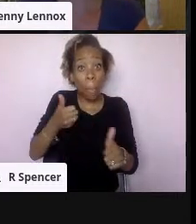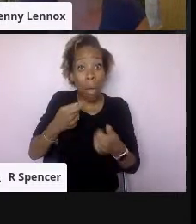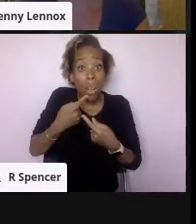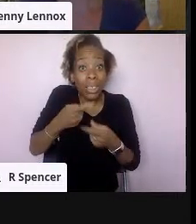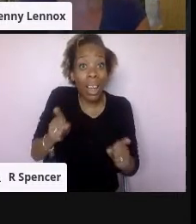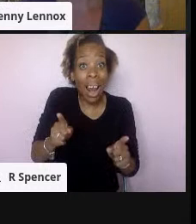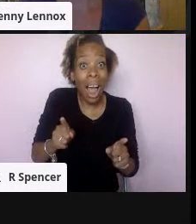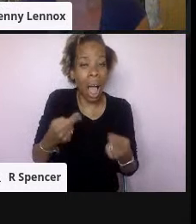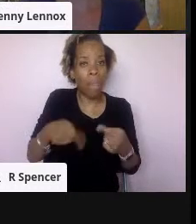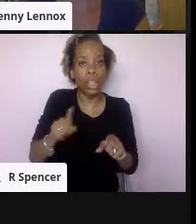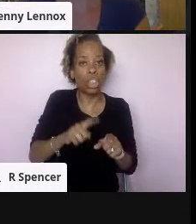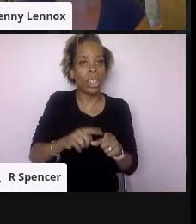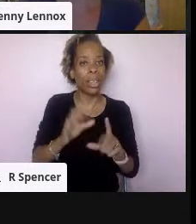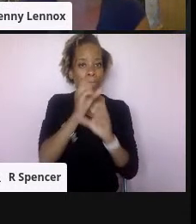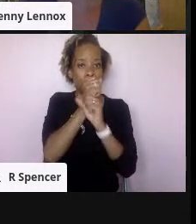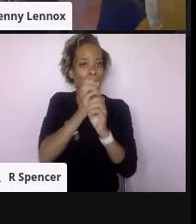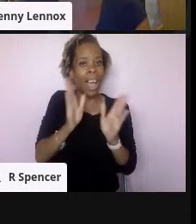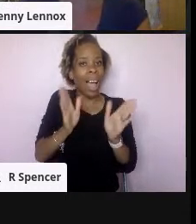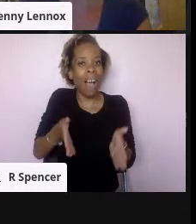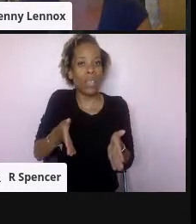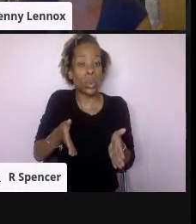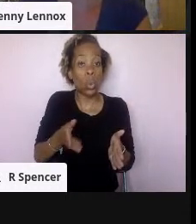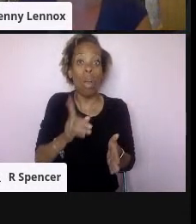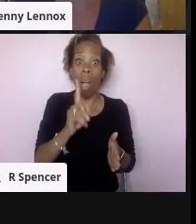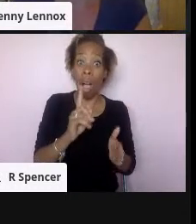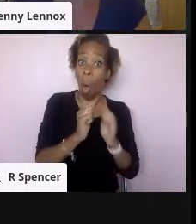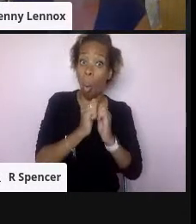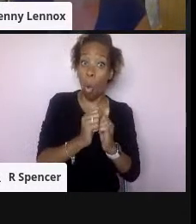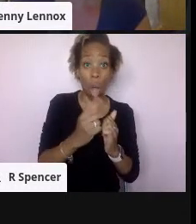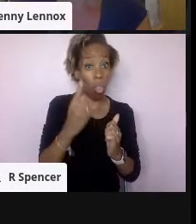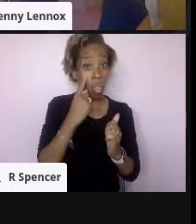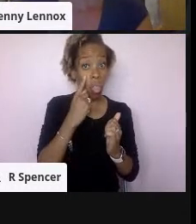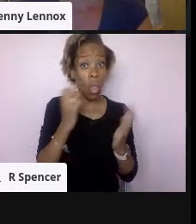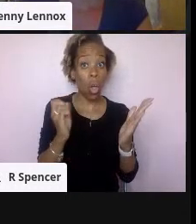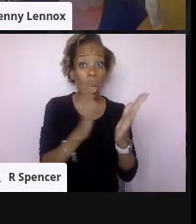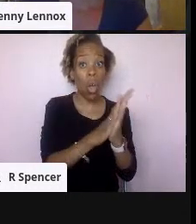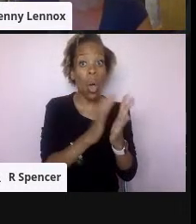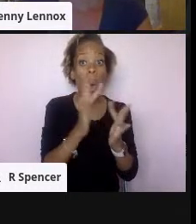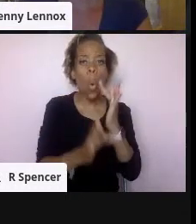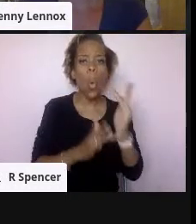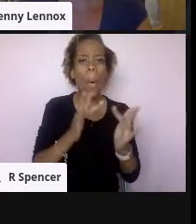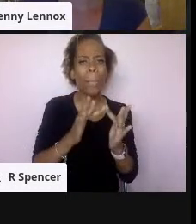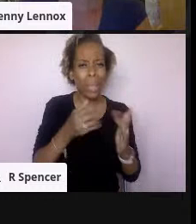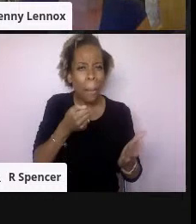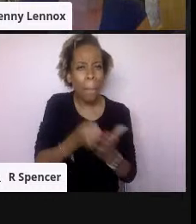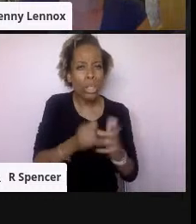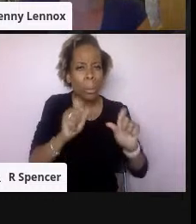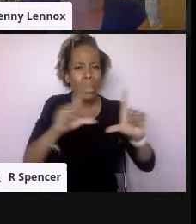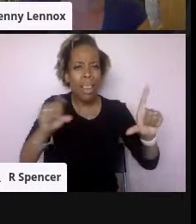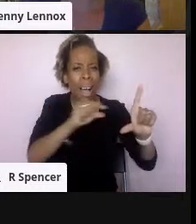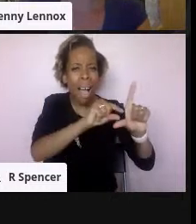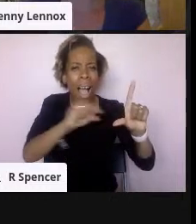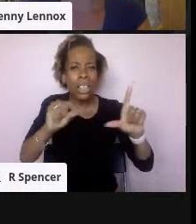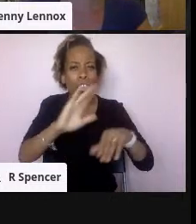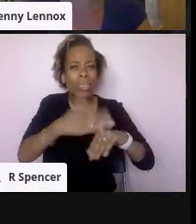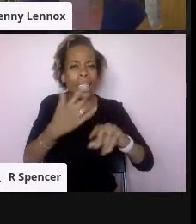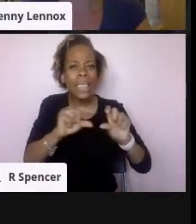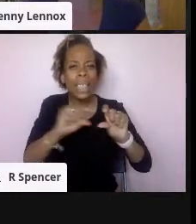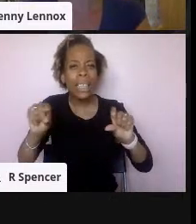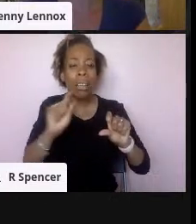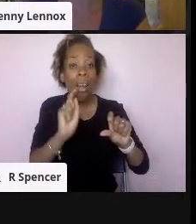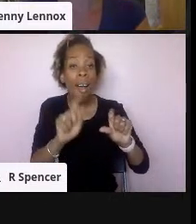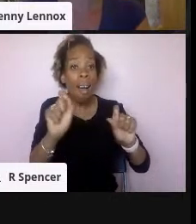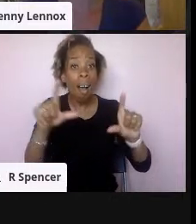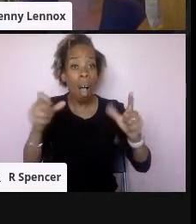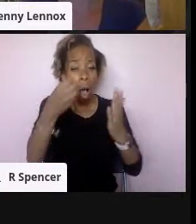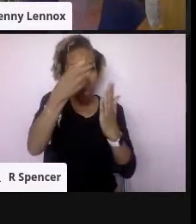how many in our sector have done so. It's worth going onto the website at the bottom of this slide to go and check it out and see what they've already declared, and to look at